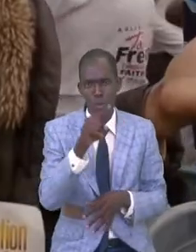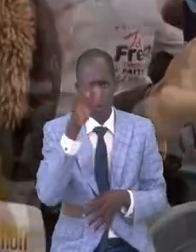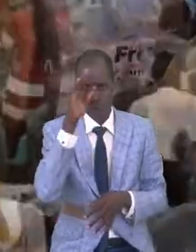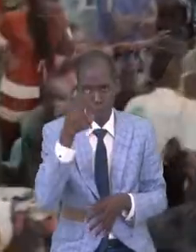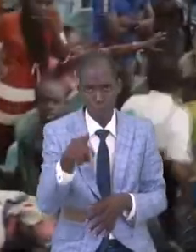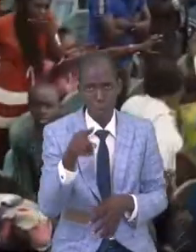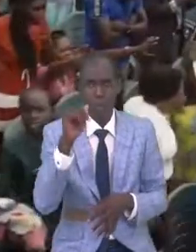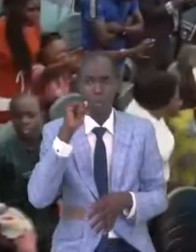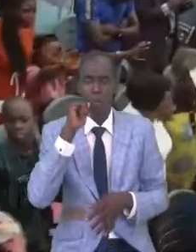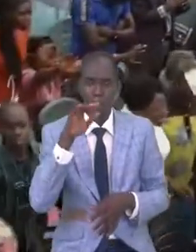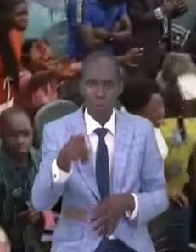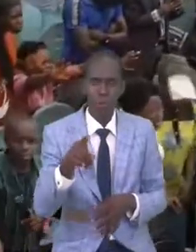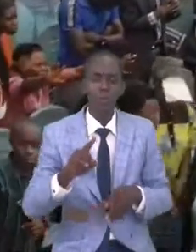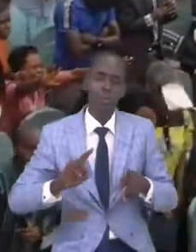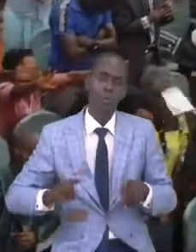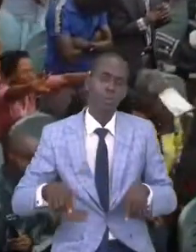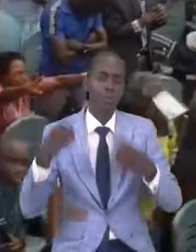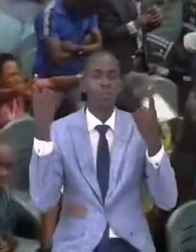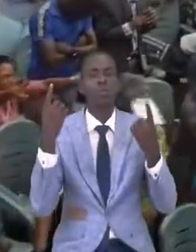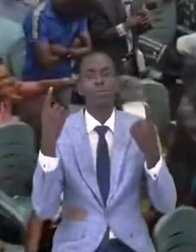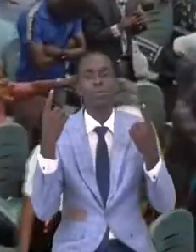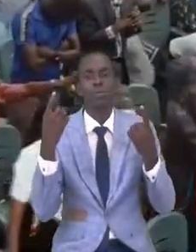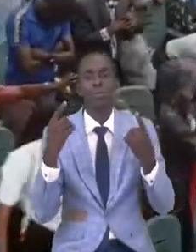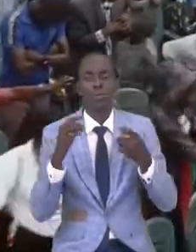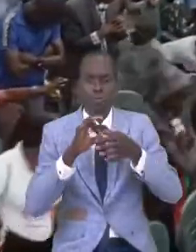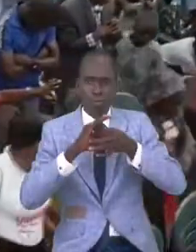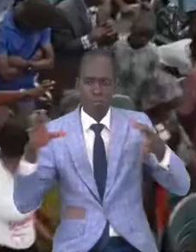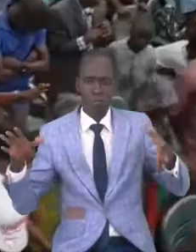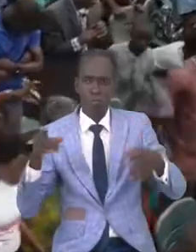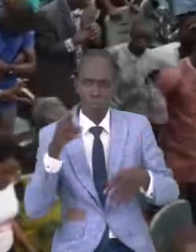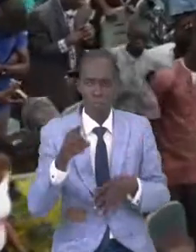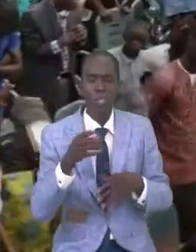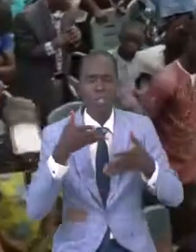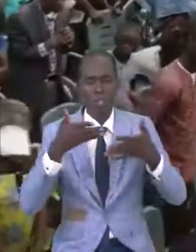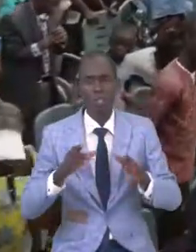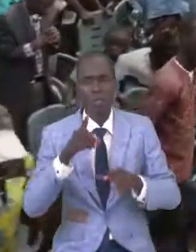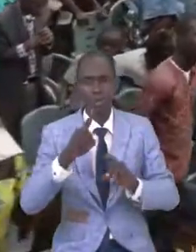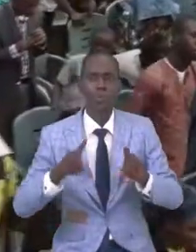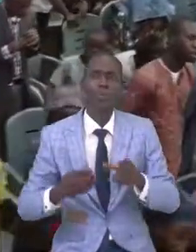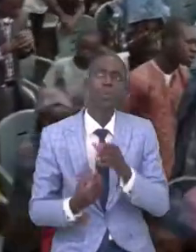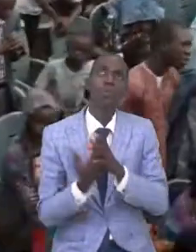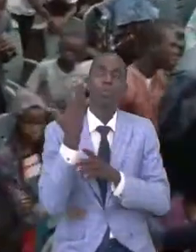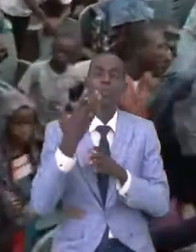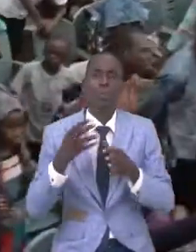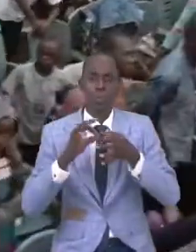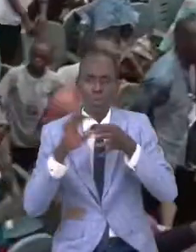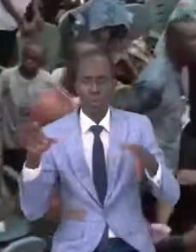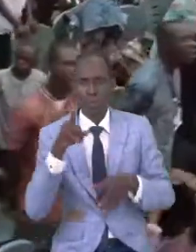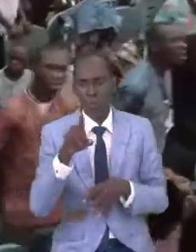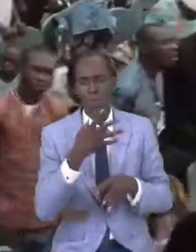letting him go. Letting him grow. Letting him